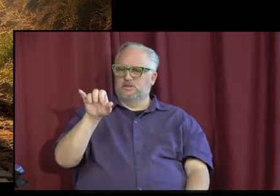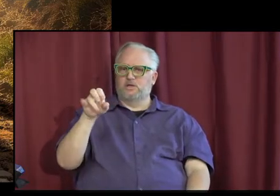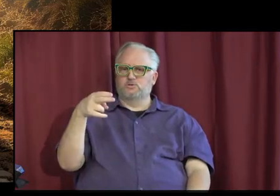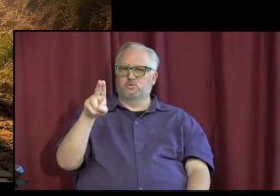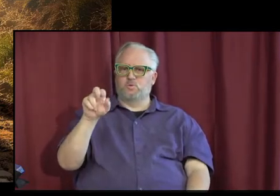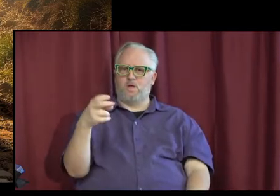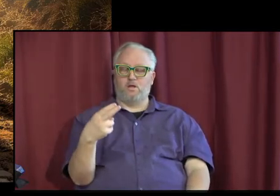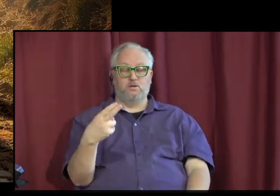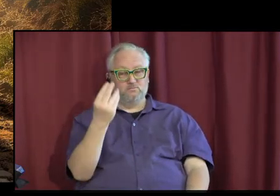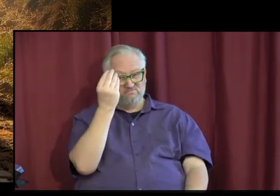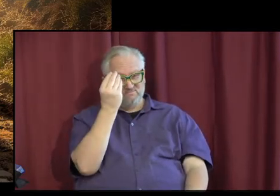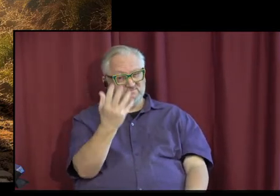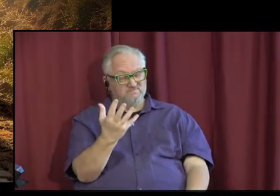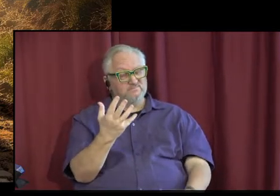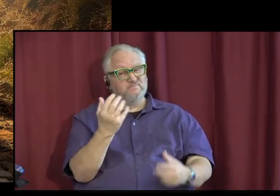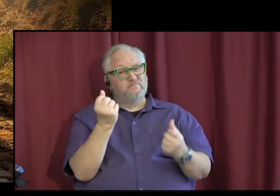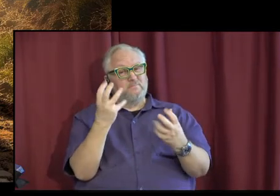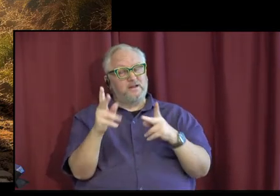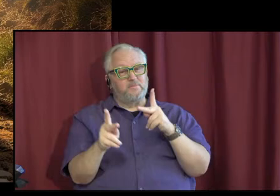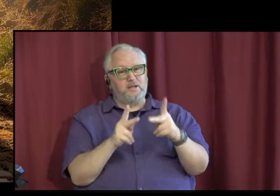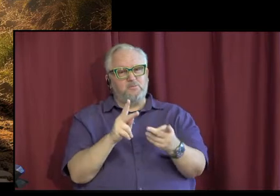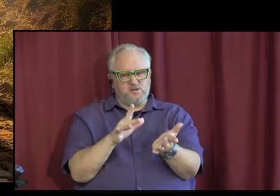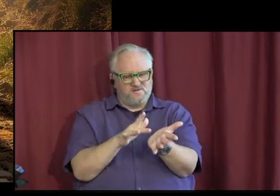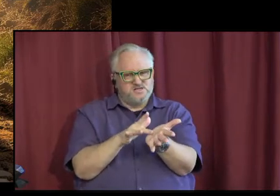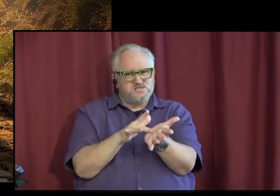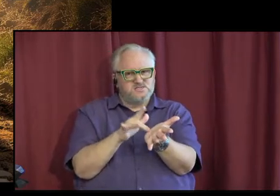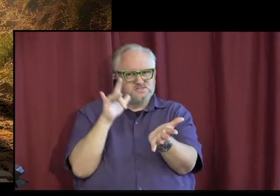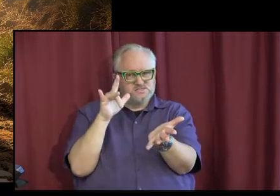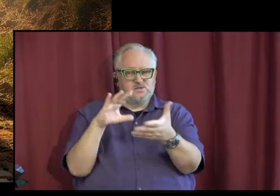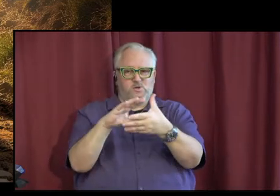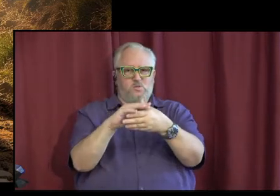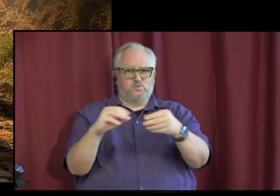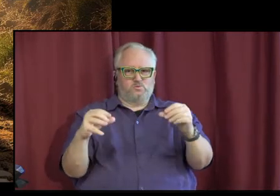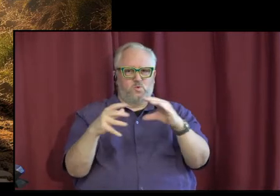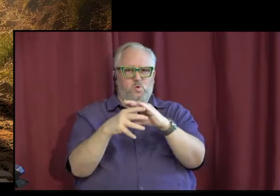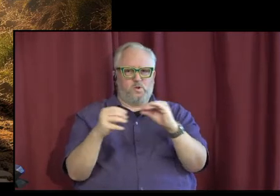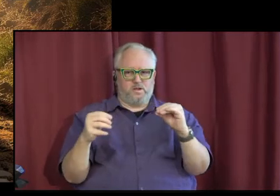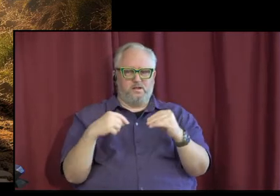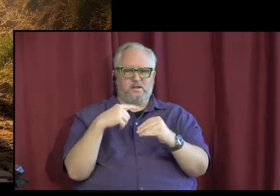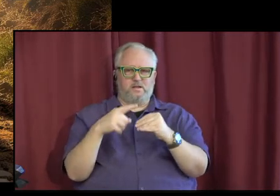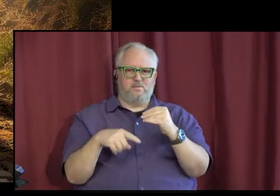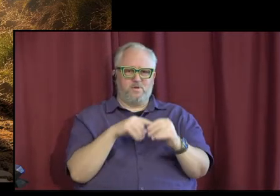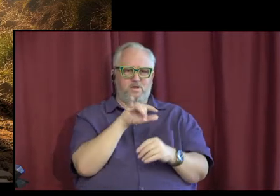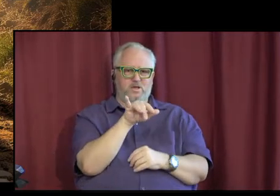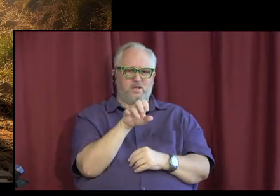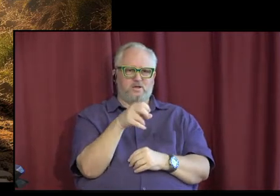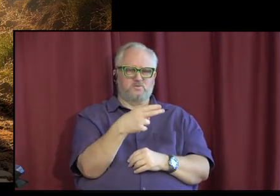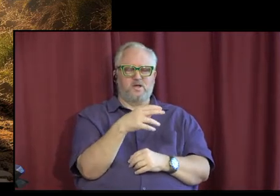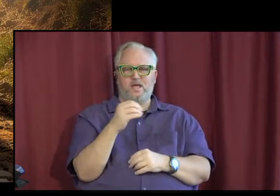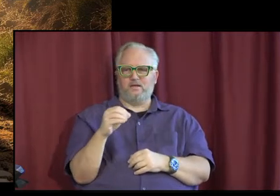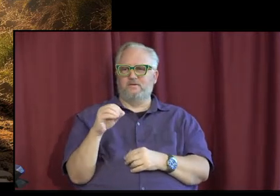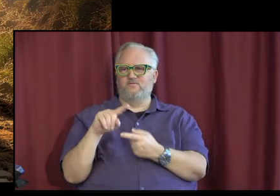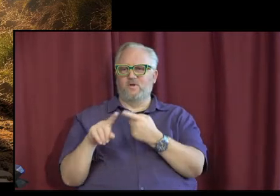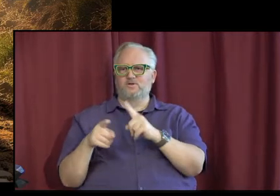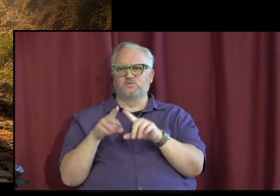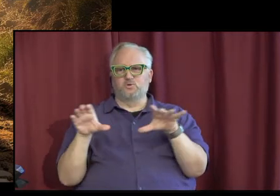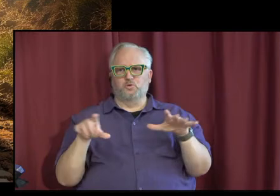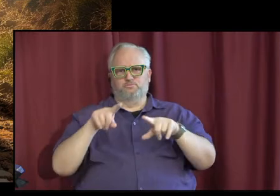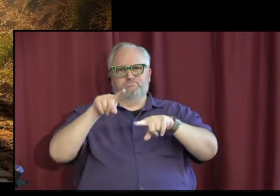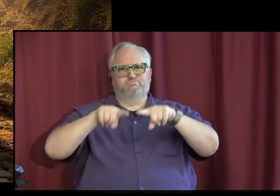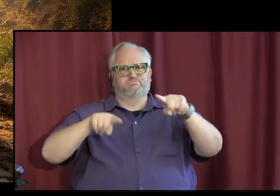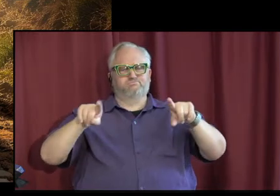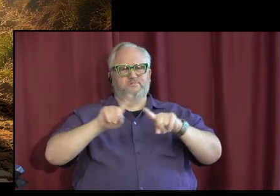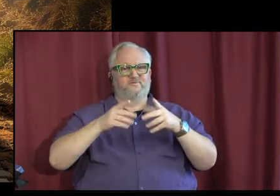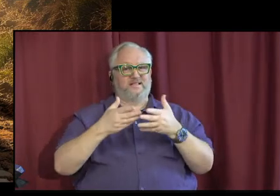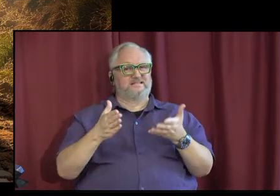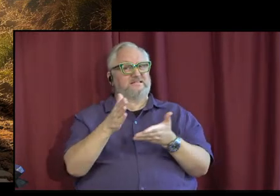Now, like I said, lots of people have used this story of Yeshua and his friends as a reason to do all kinds of things,